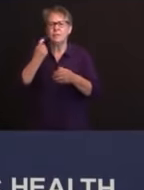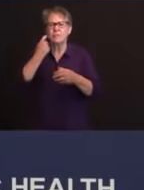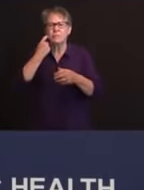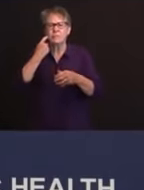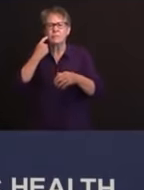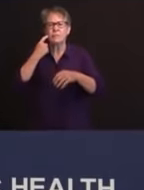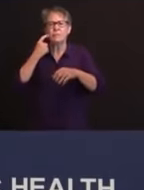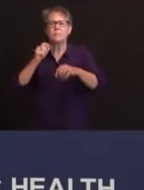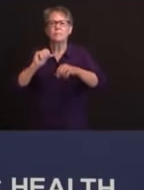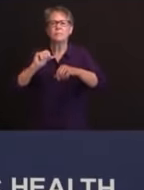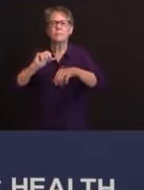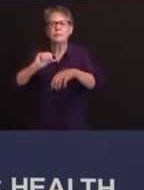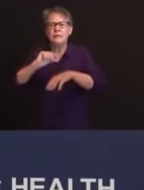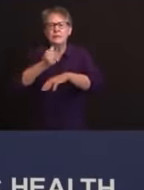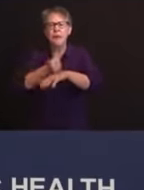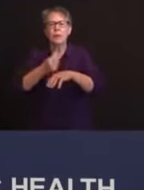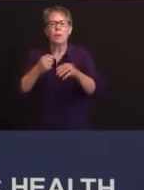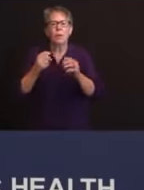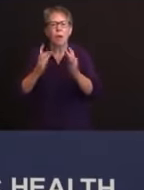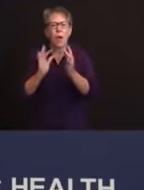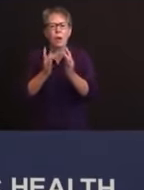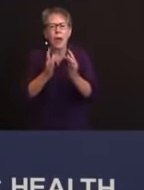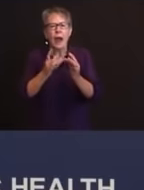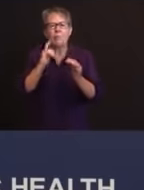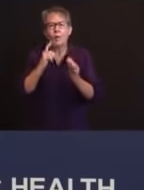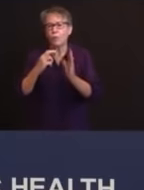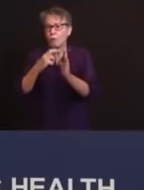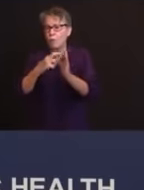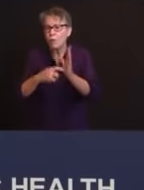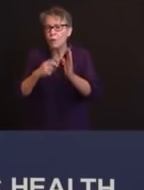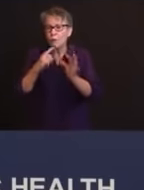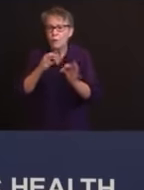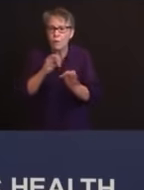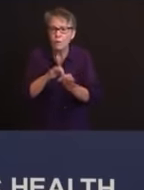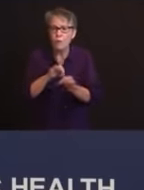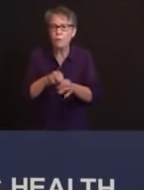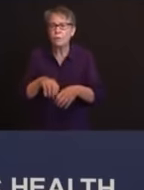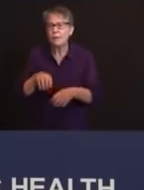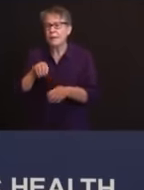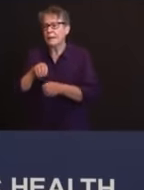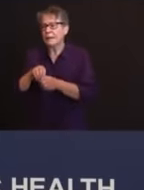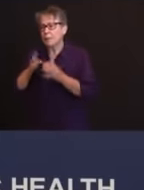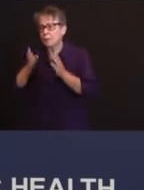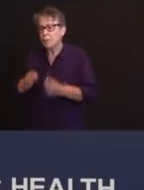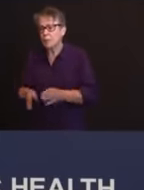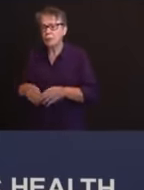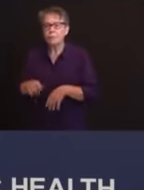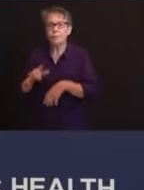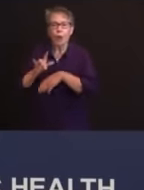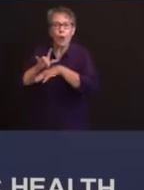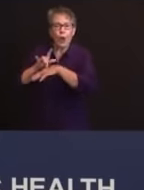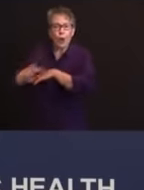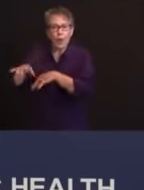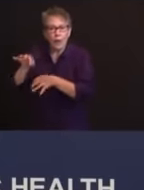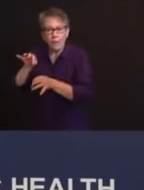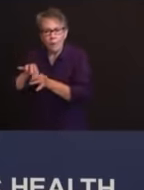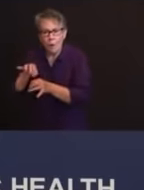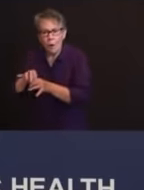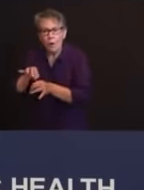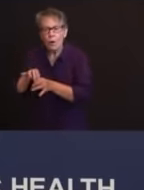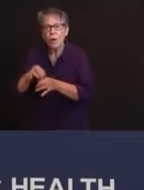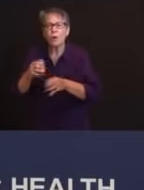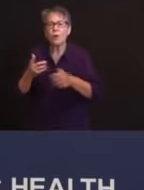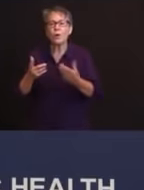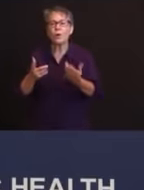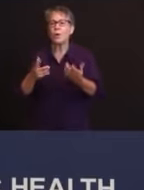18 by the general, I want to get in-person early voting. The vote by mail worked really well. One guy's opinion, I'm not trying to be argumentative,